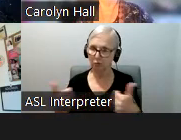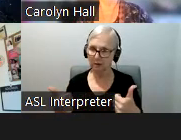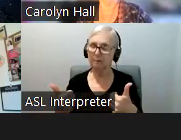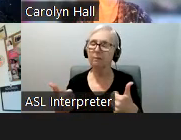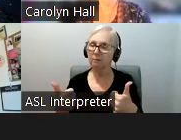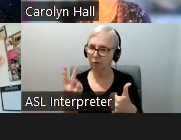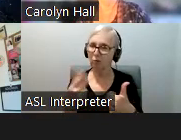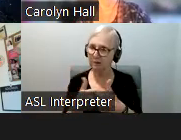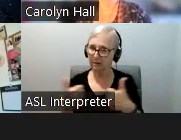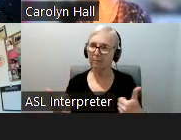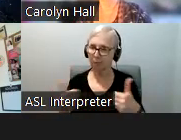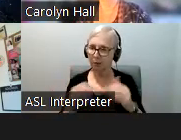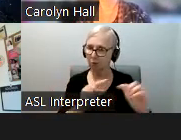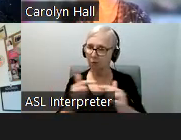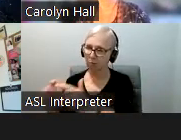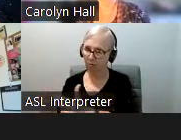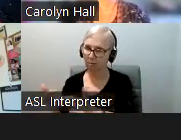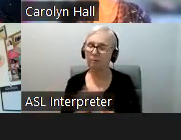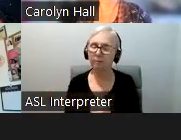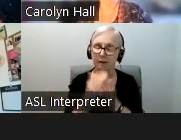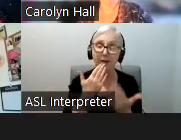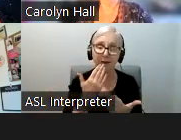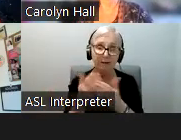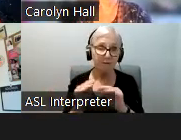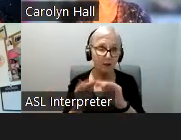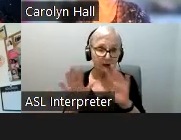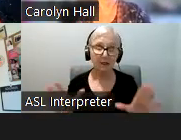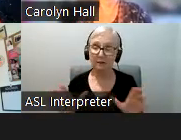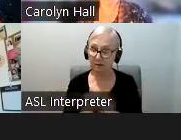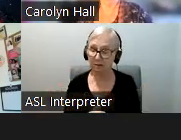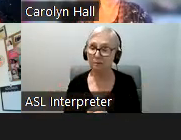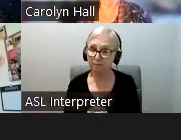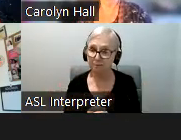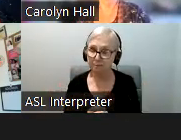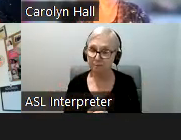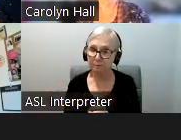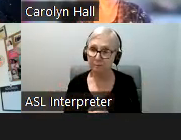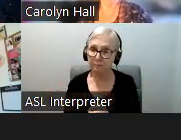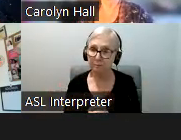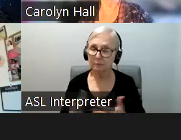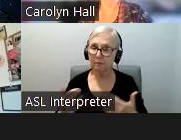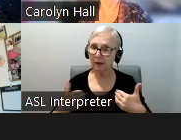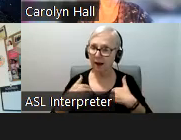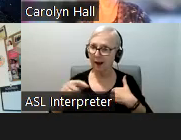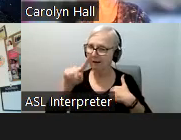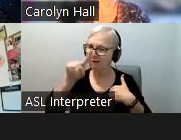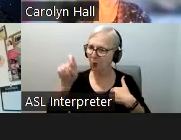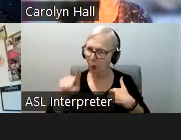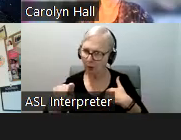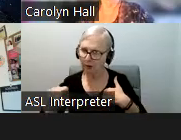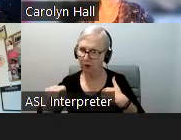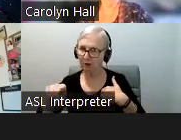clarity, Michelle. Yes, thank you for that clarity. So I just have a quick question,